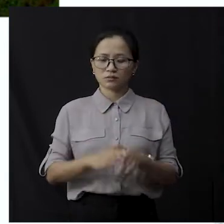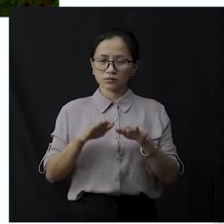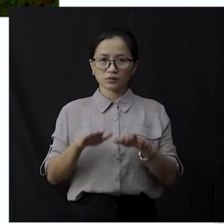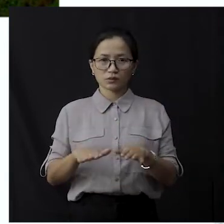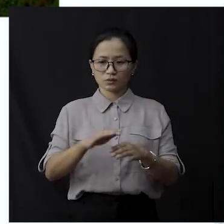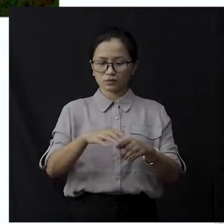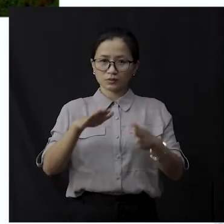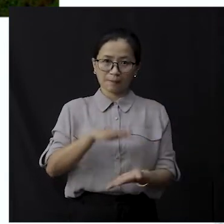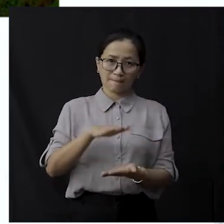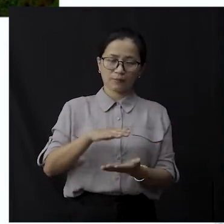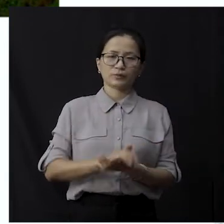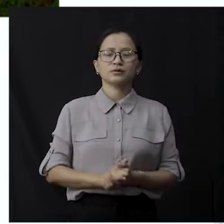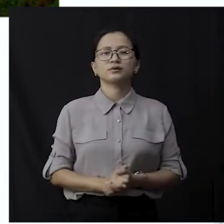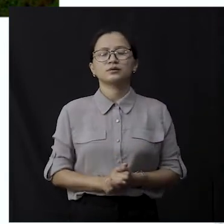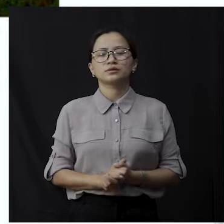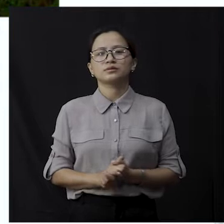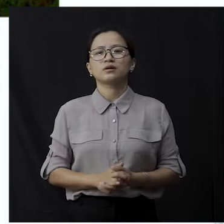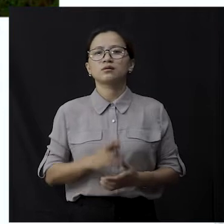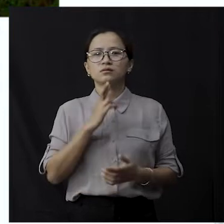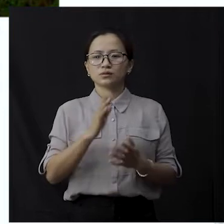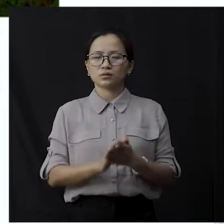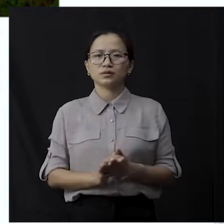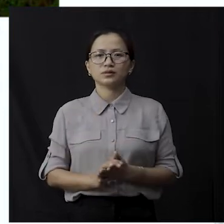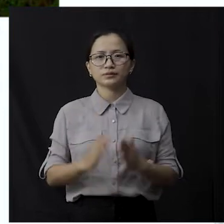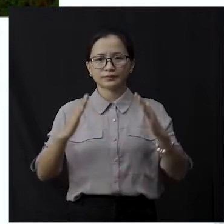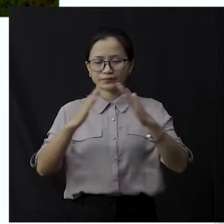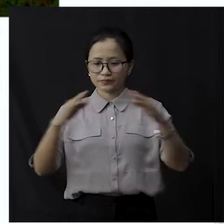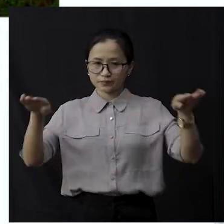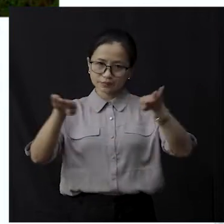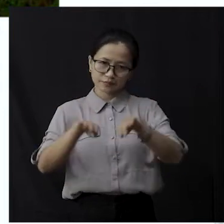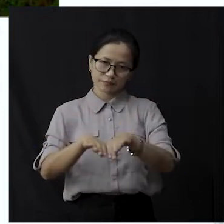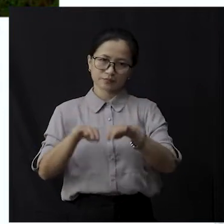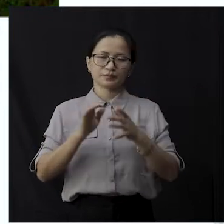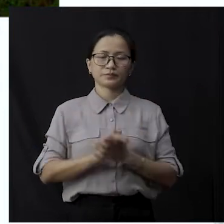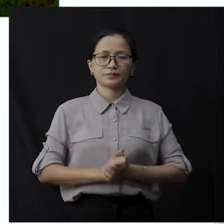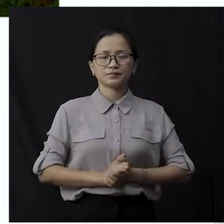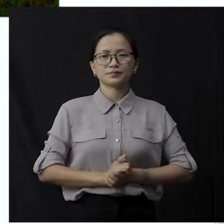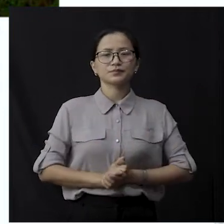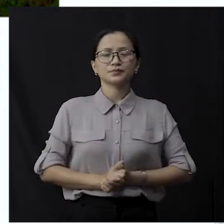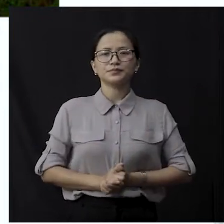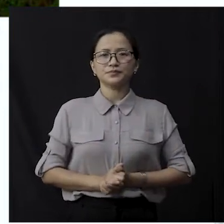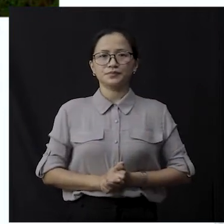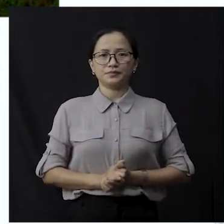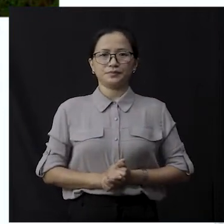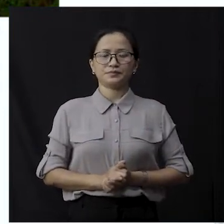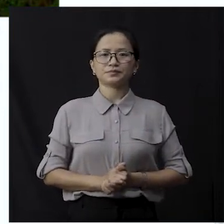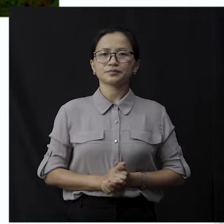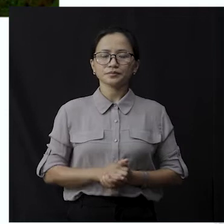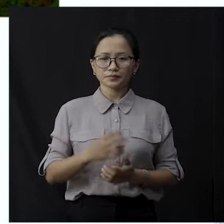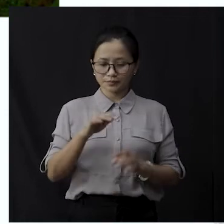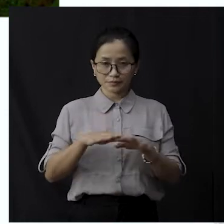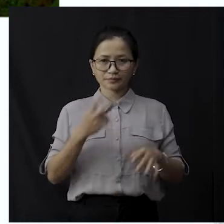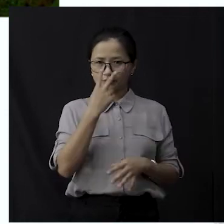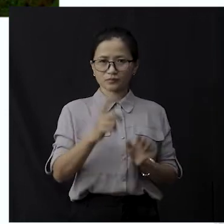land between the mountains or hills are called valley, okay? Now students, I'm going to